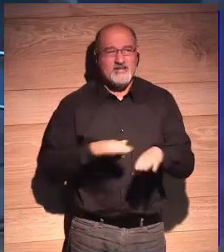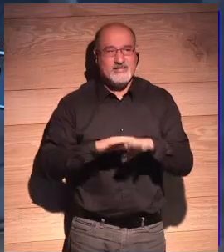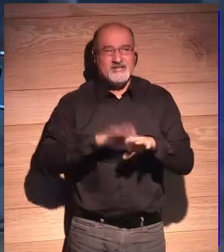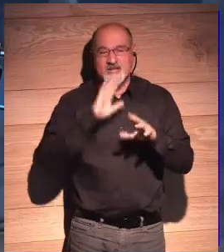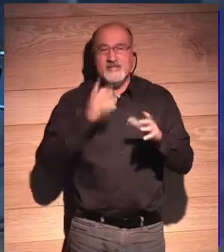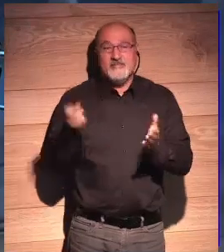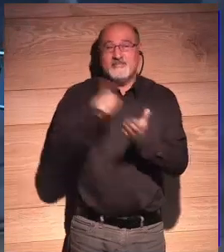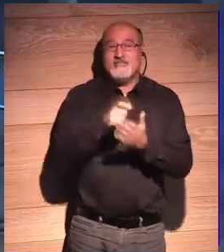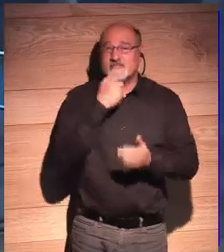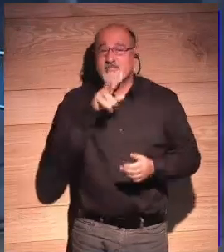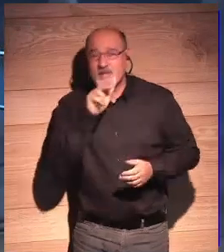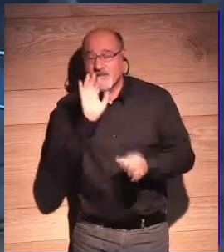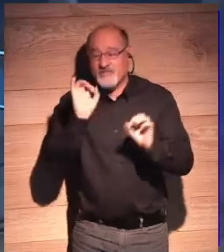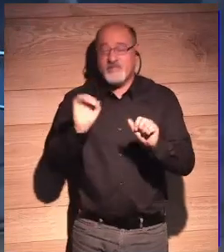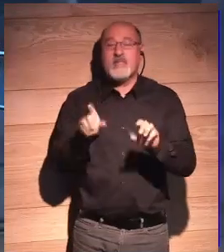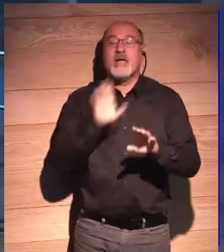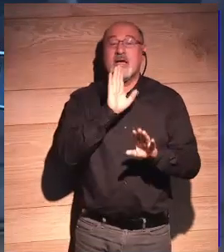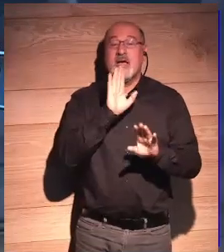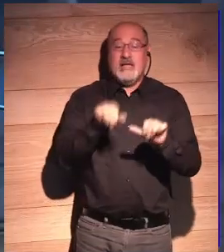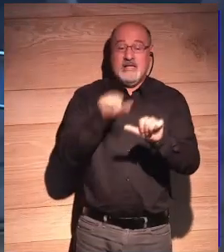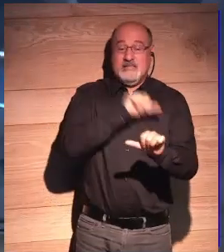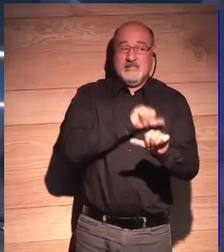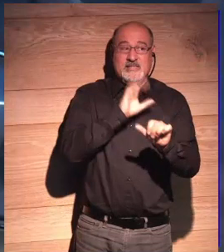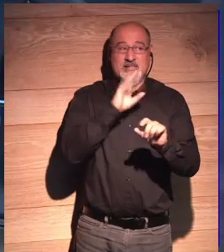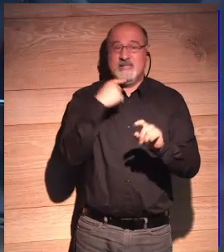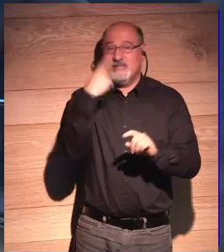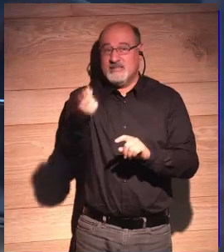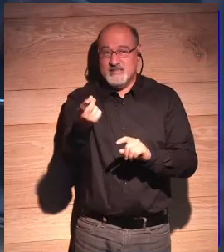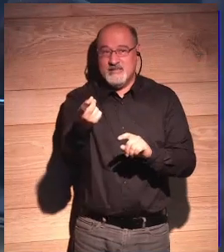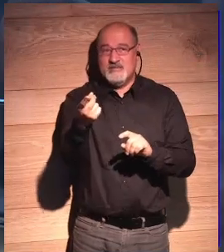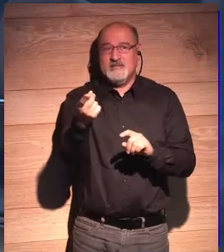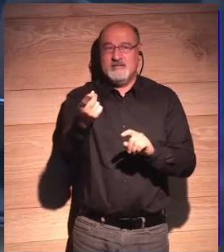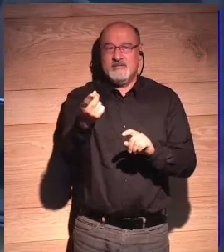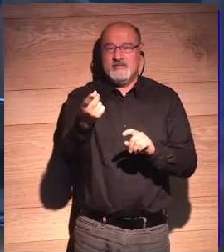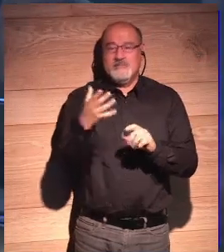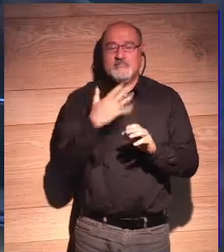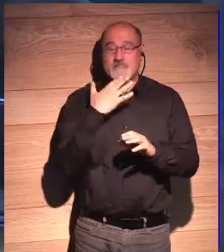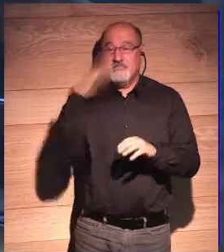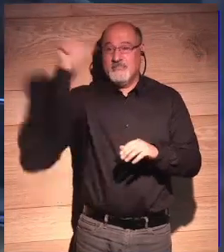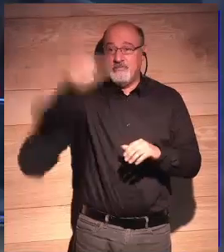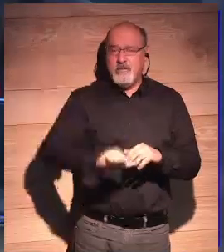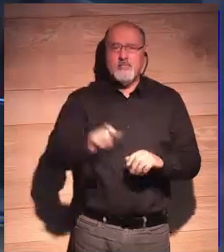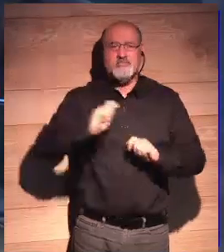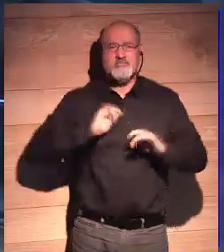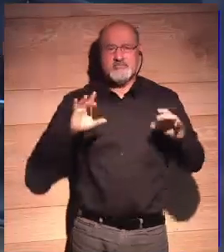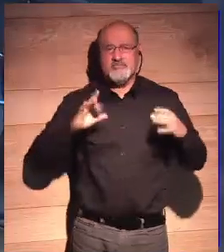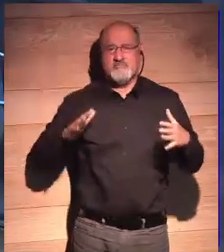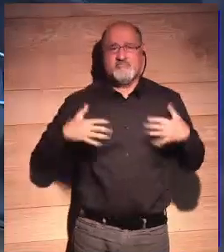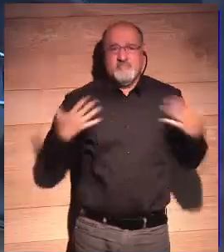So what I was saying is that watching the movie, I was surprised that the ending